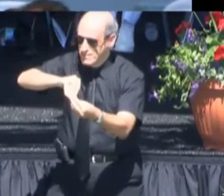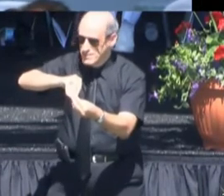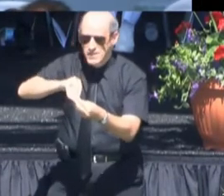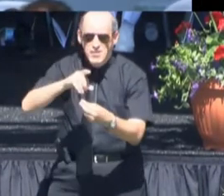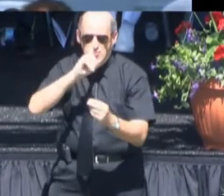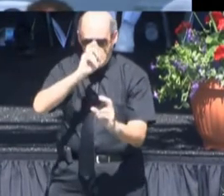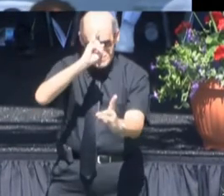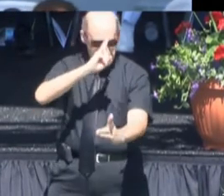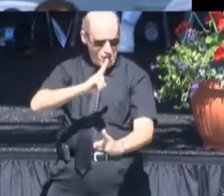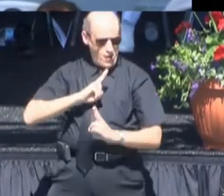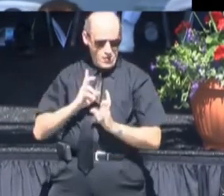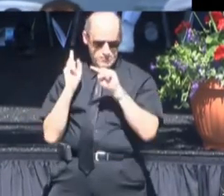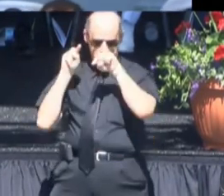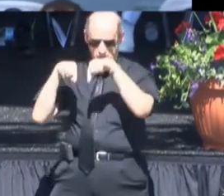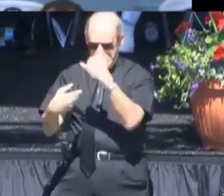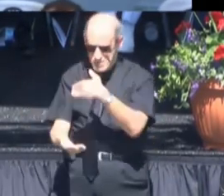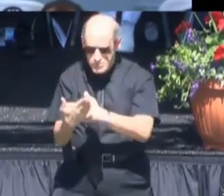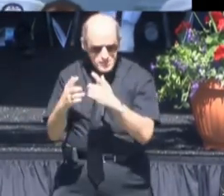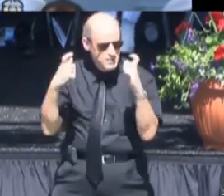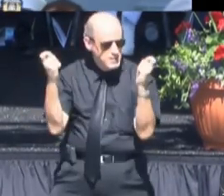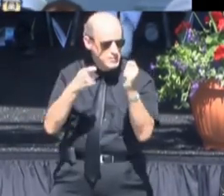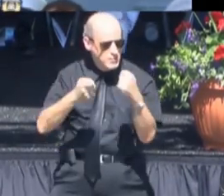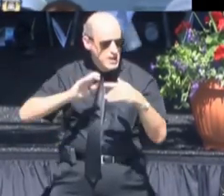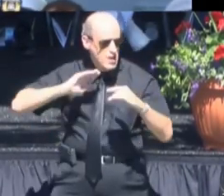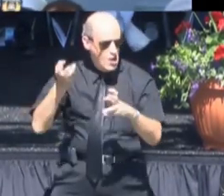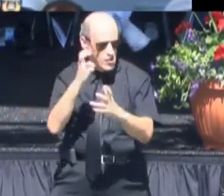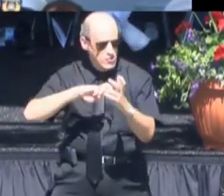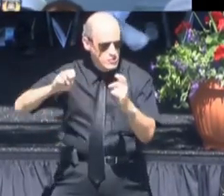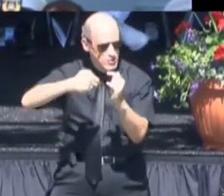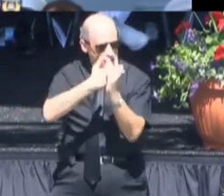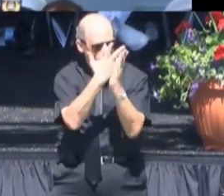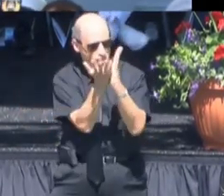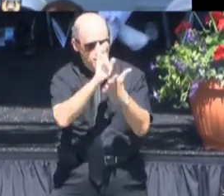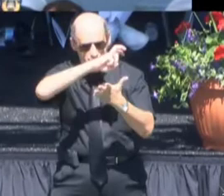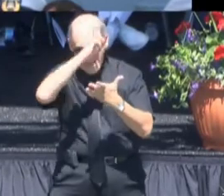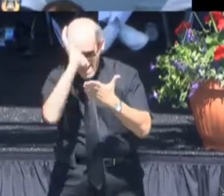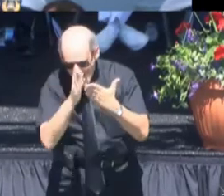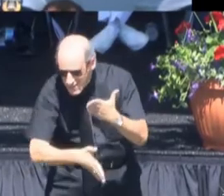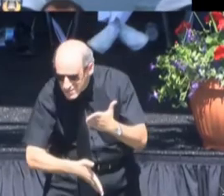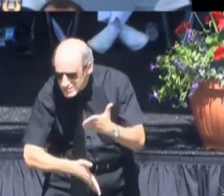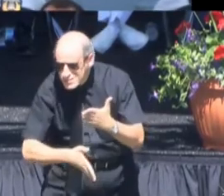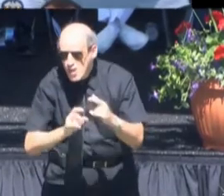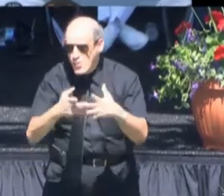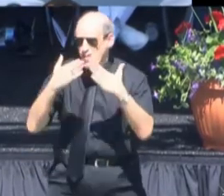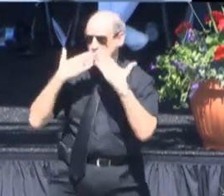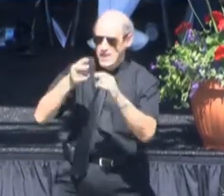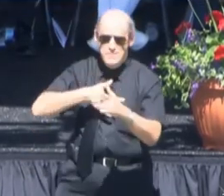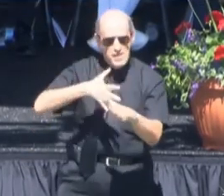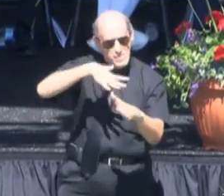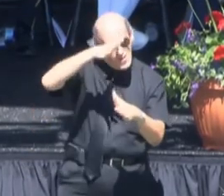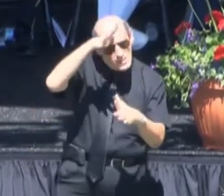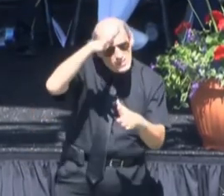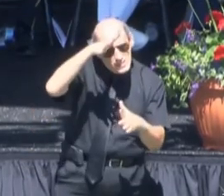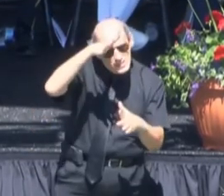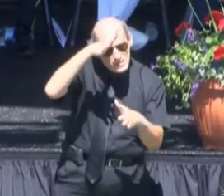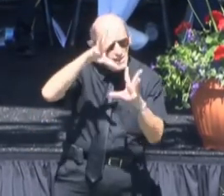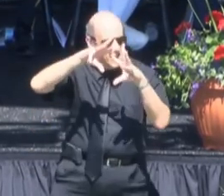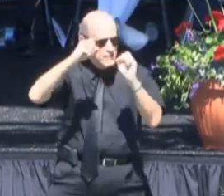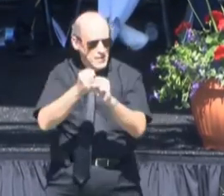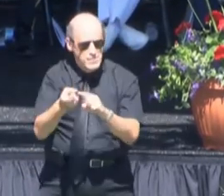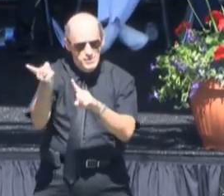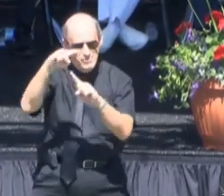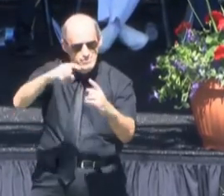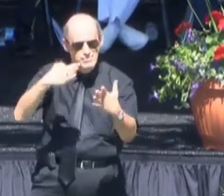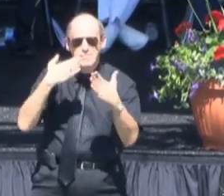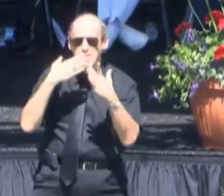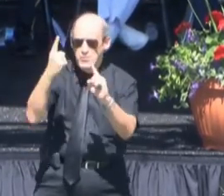It is an honor to be here with you to celebrate the end of the journey for the class of 2018. I would like to thank my parents and family for supporting